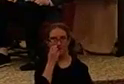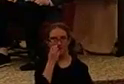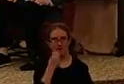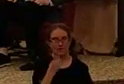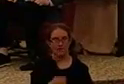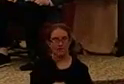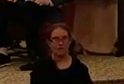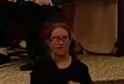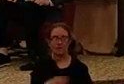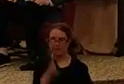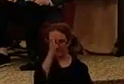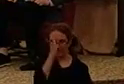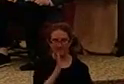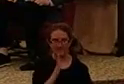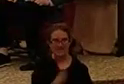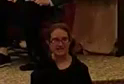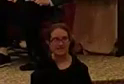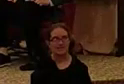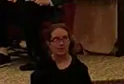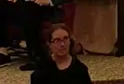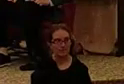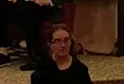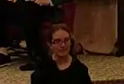You ever argue with God? I have.